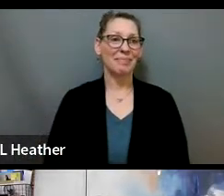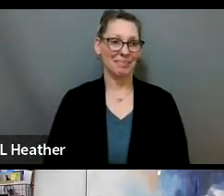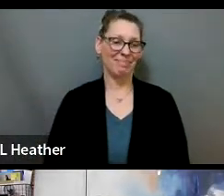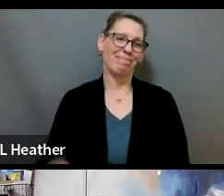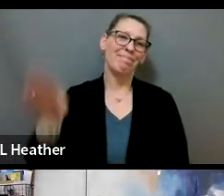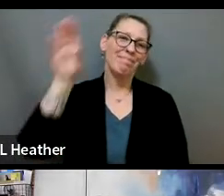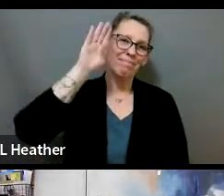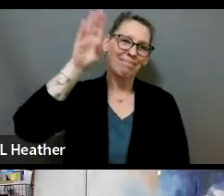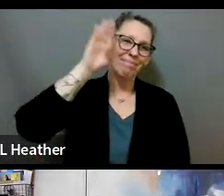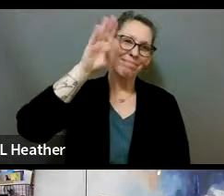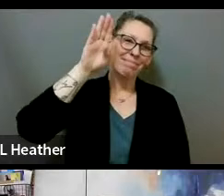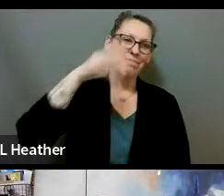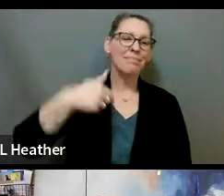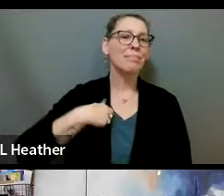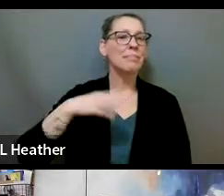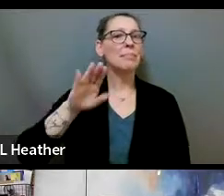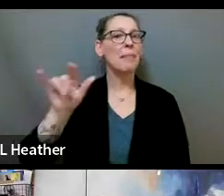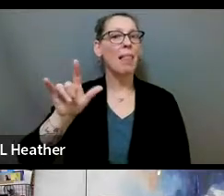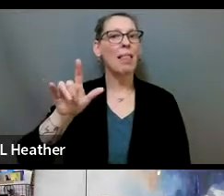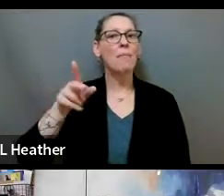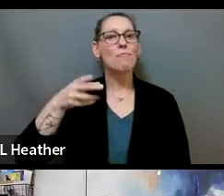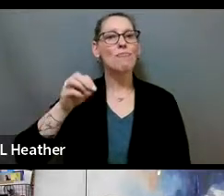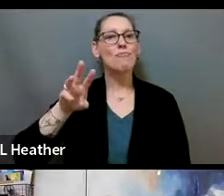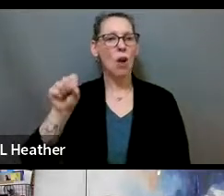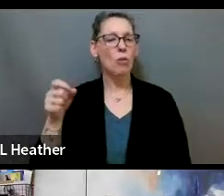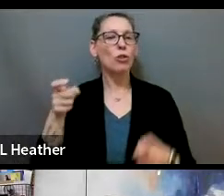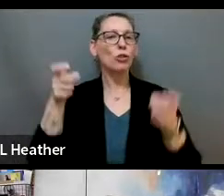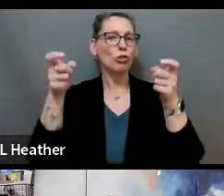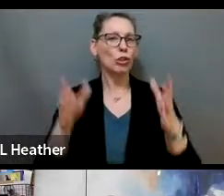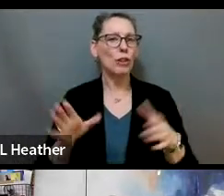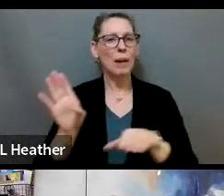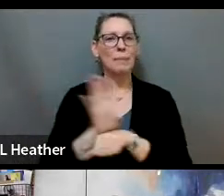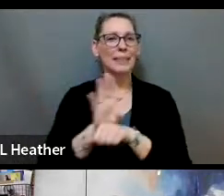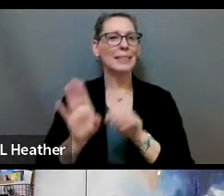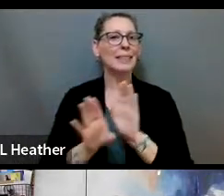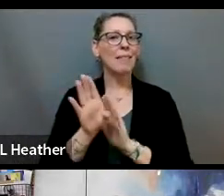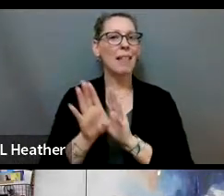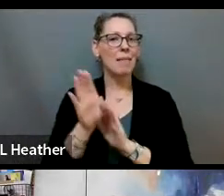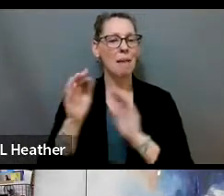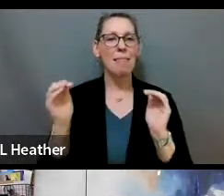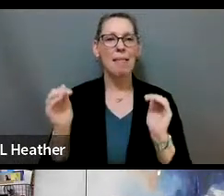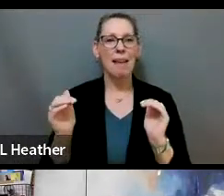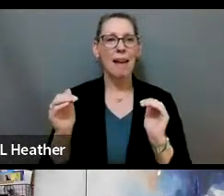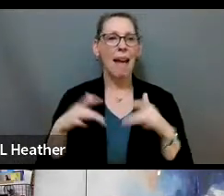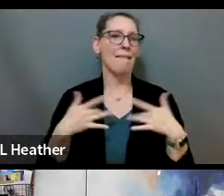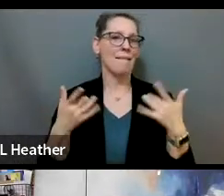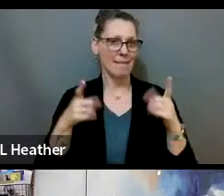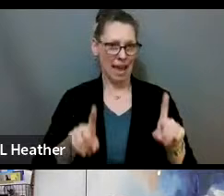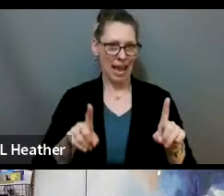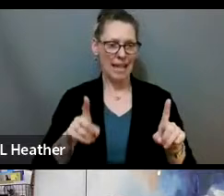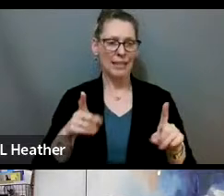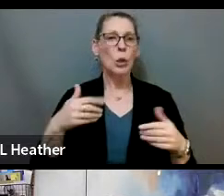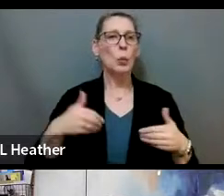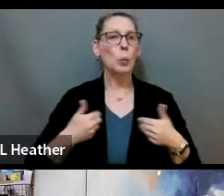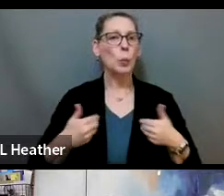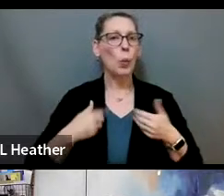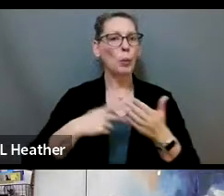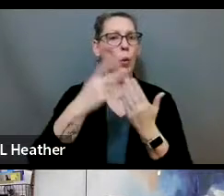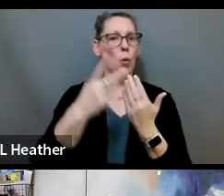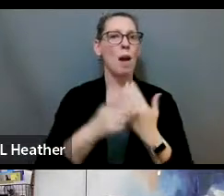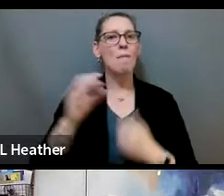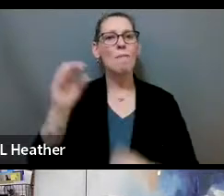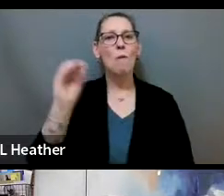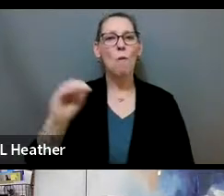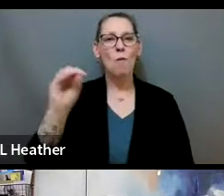Hi, everybody. I'm Bill Prowse. I'm the Director of Business Development Events and Youth Programming for the